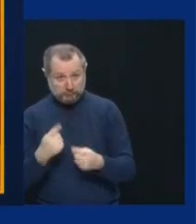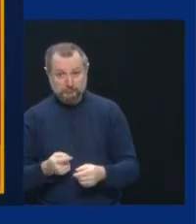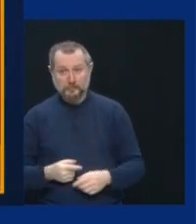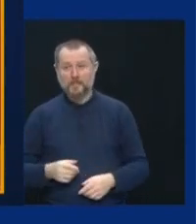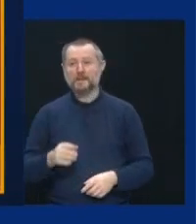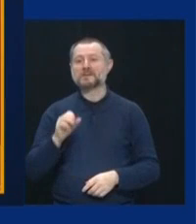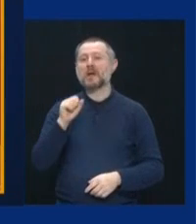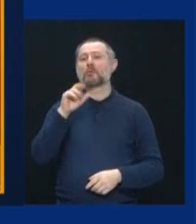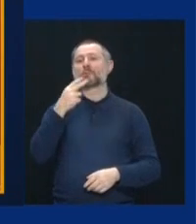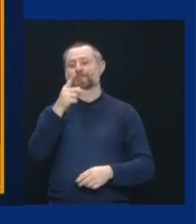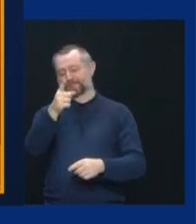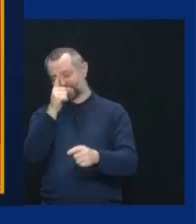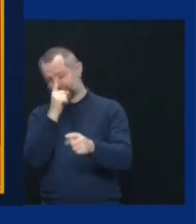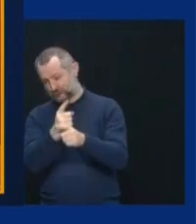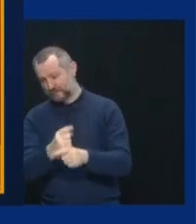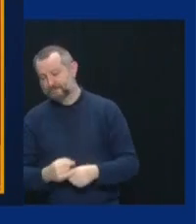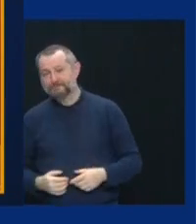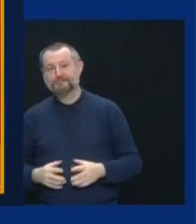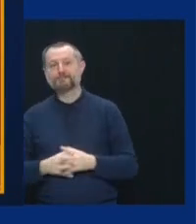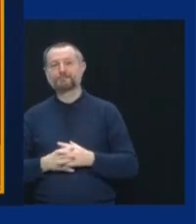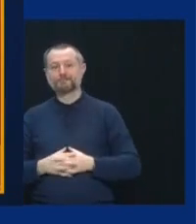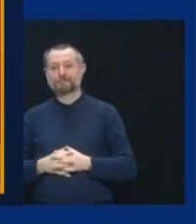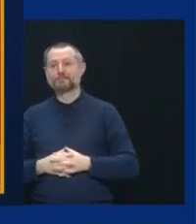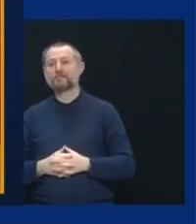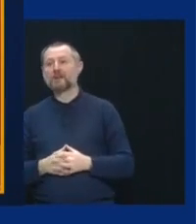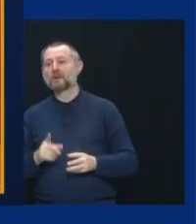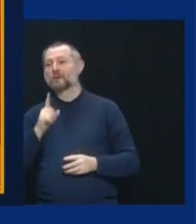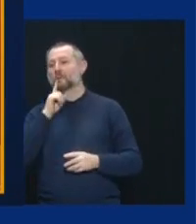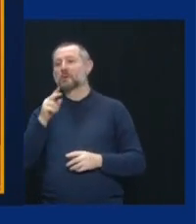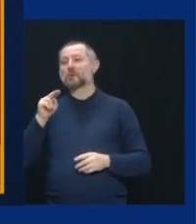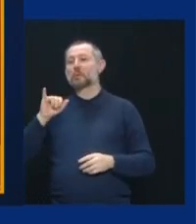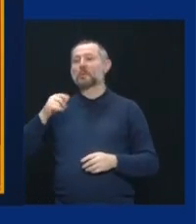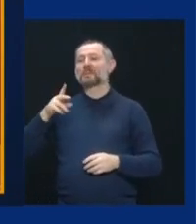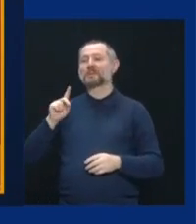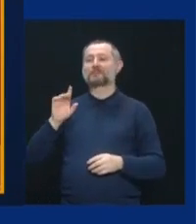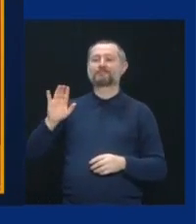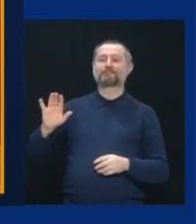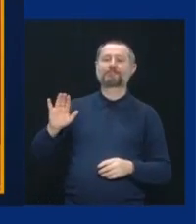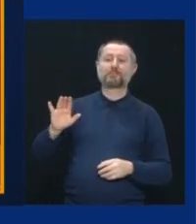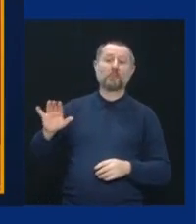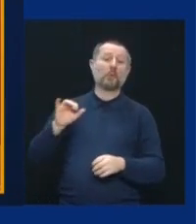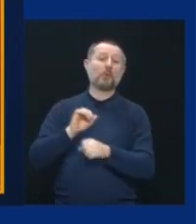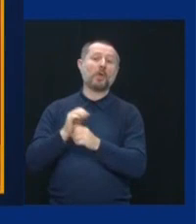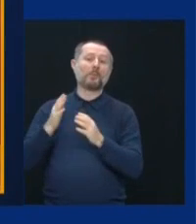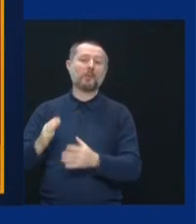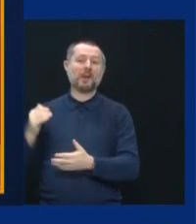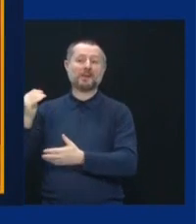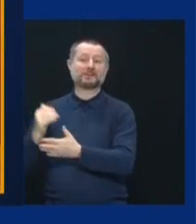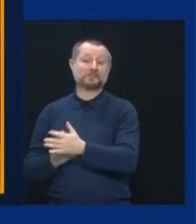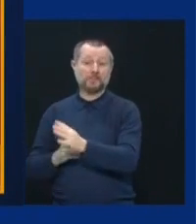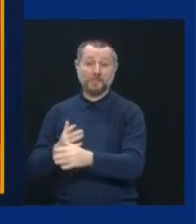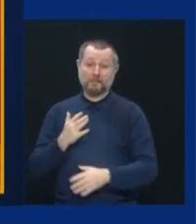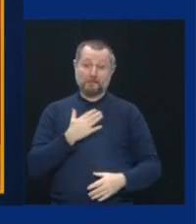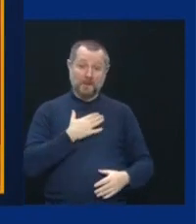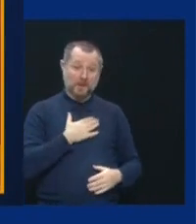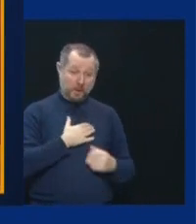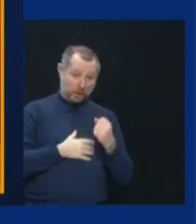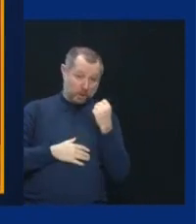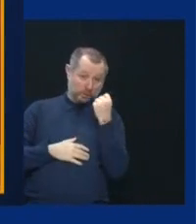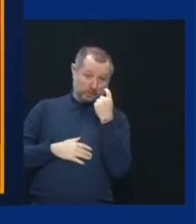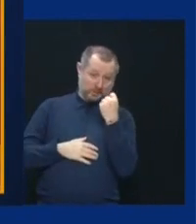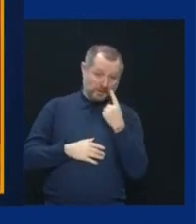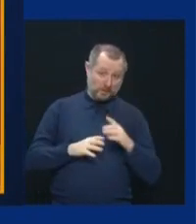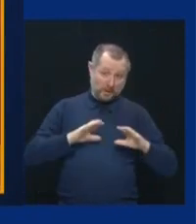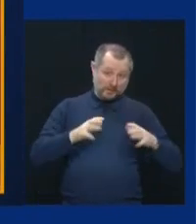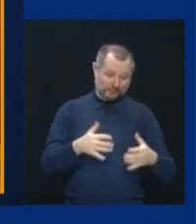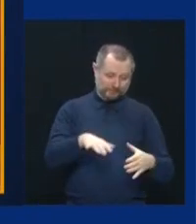That's right. So, you know, obviously I defer to the NYPD on their own employee list, but our understanding of the Transit Bureau staffing at this point